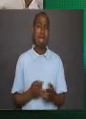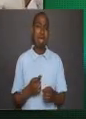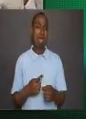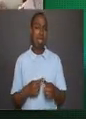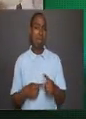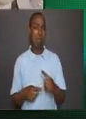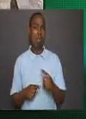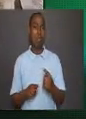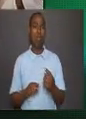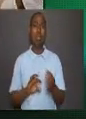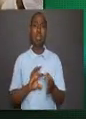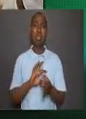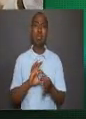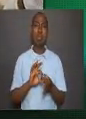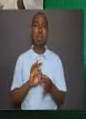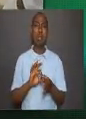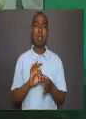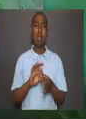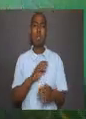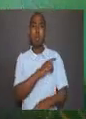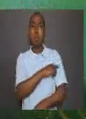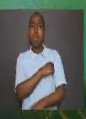society's medical care system.